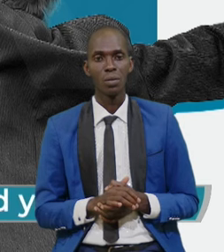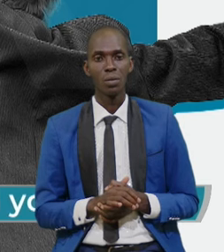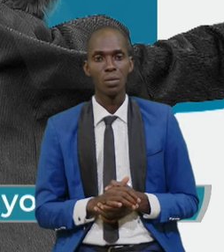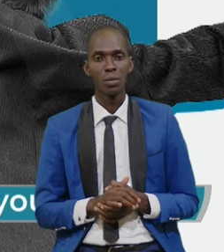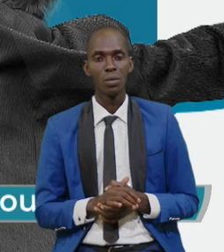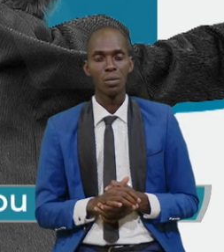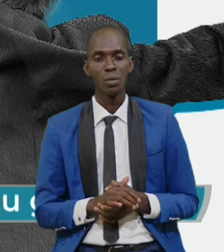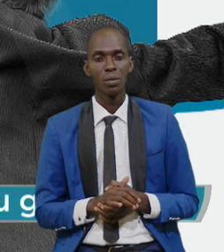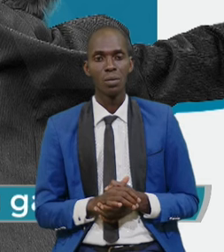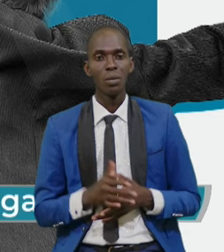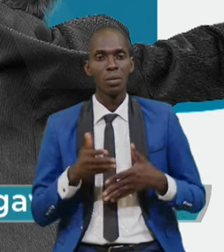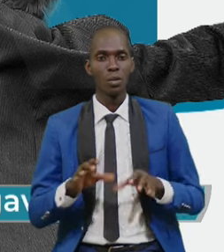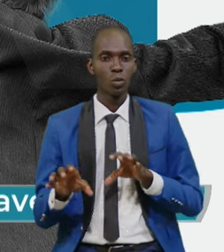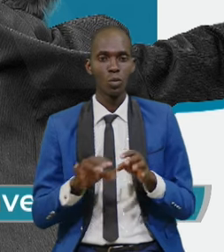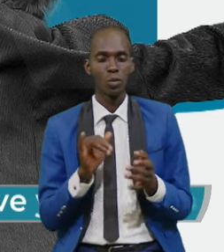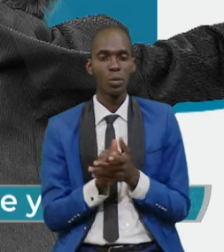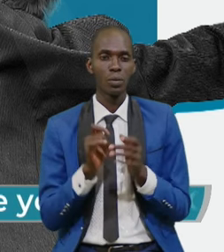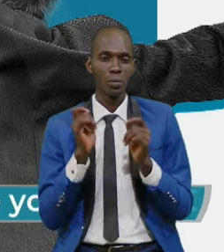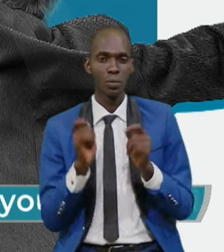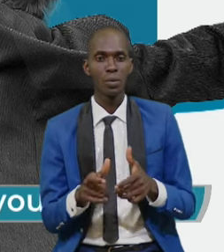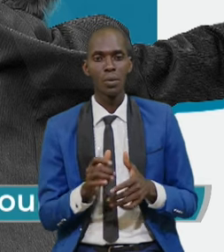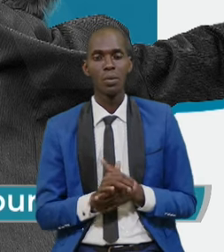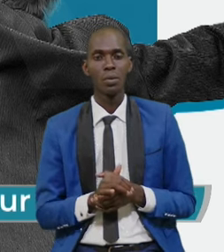Let's do that fast.